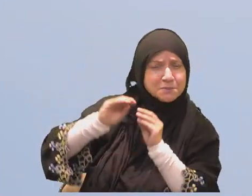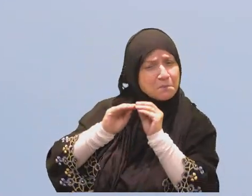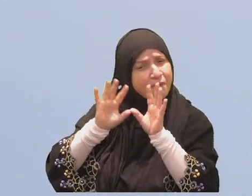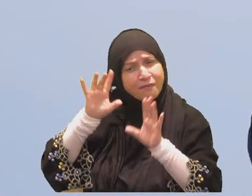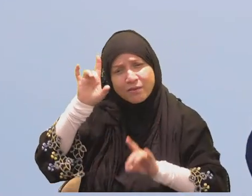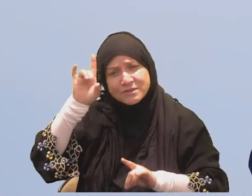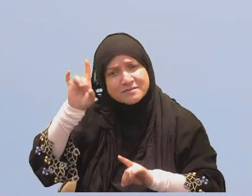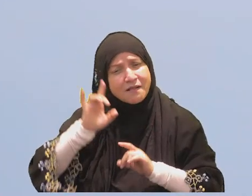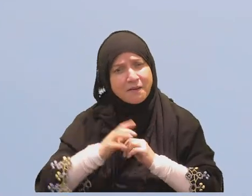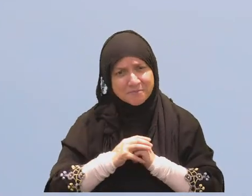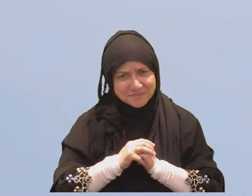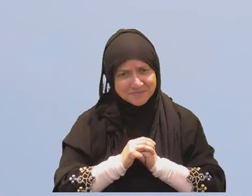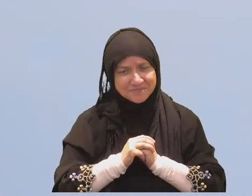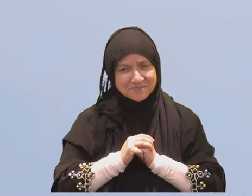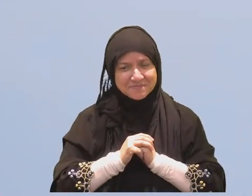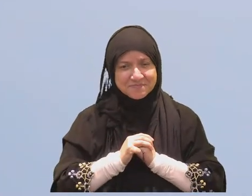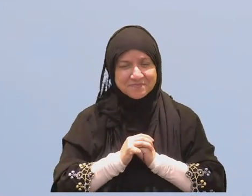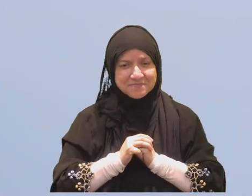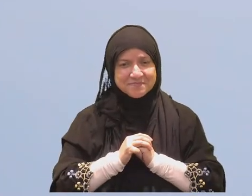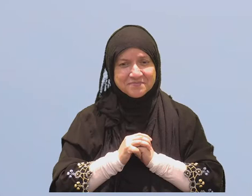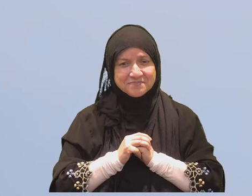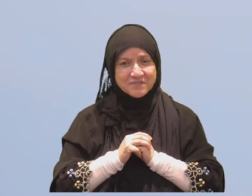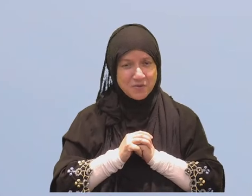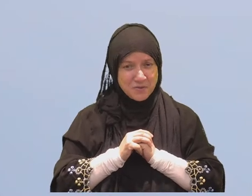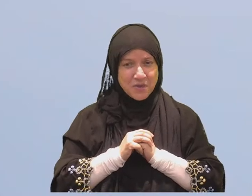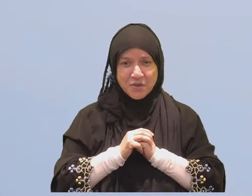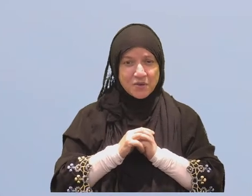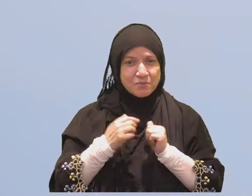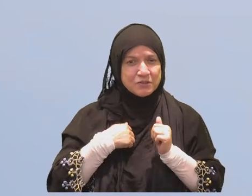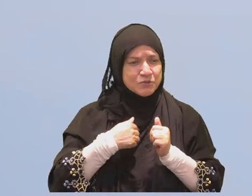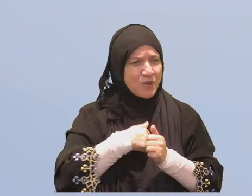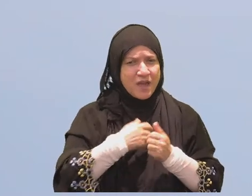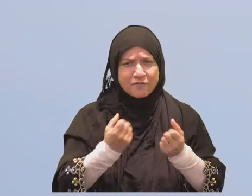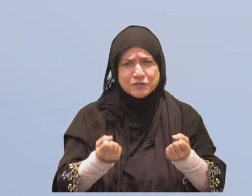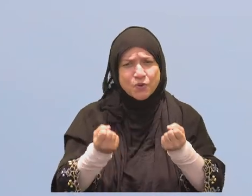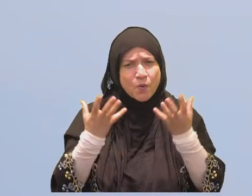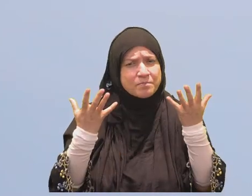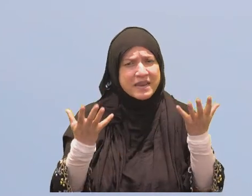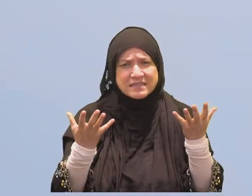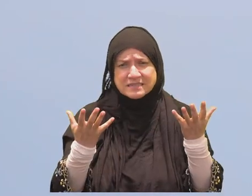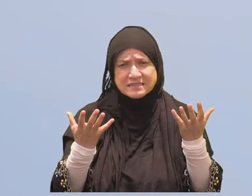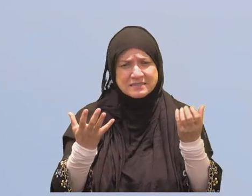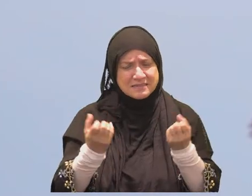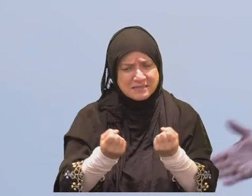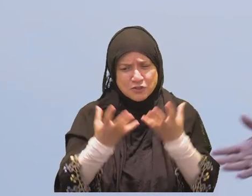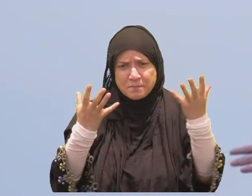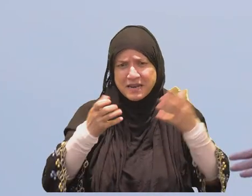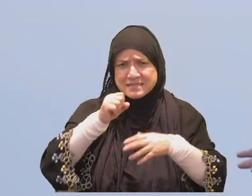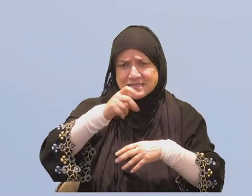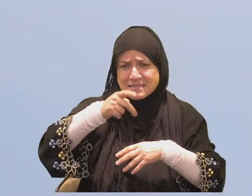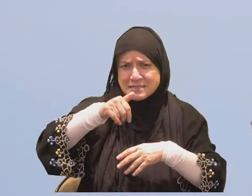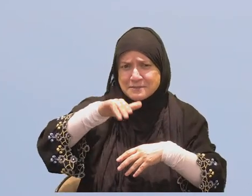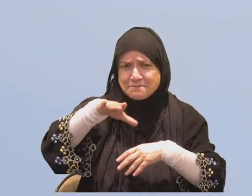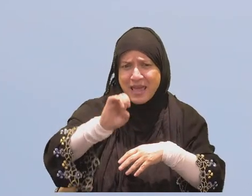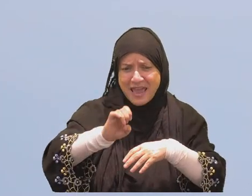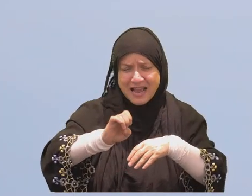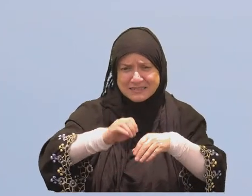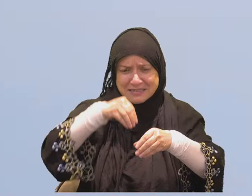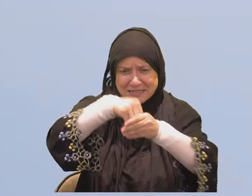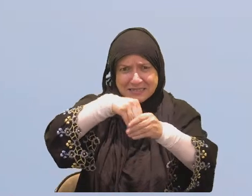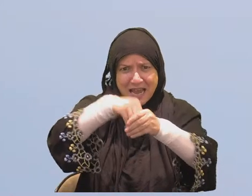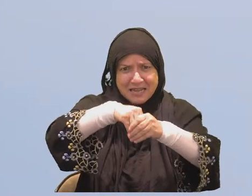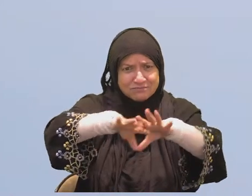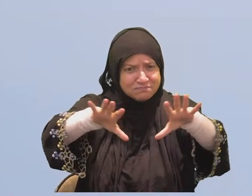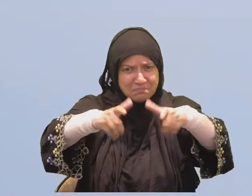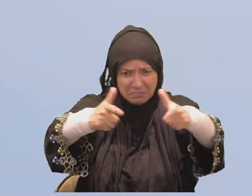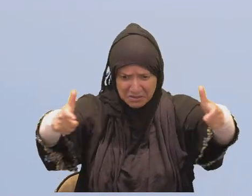so much space in our homes. We have so many clothes in our closets. The imam would be hesitant